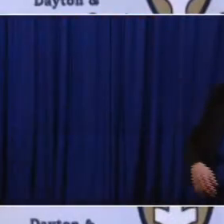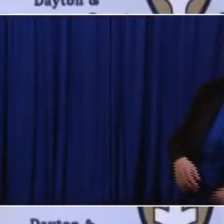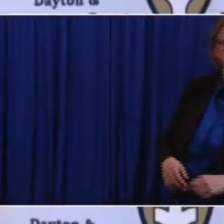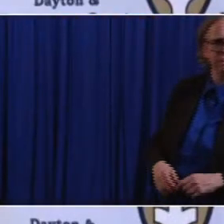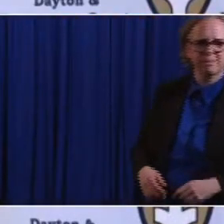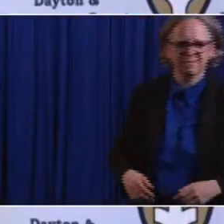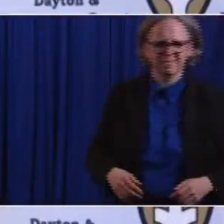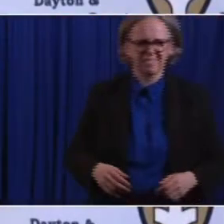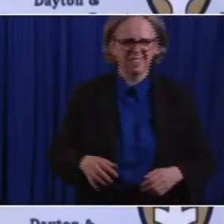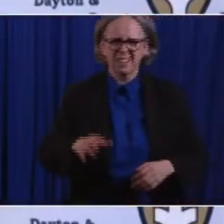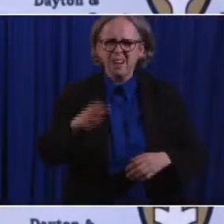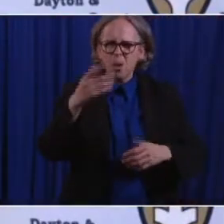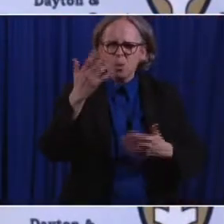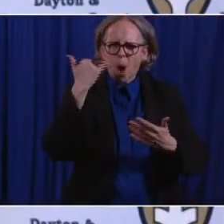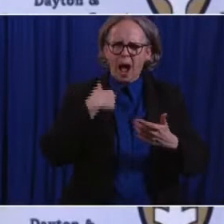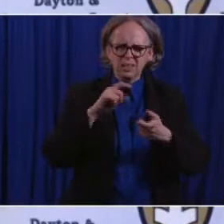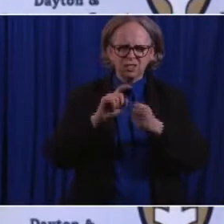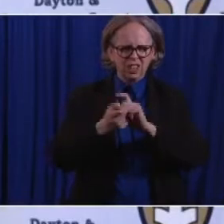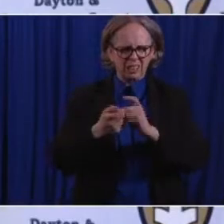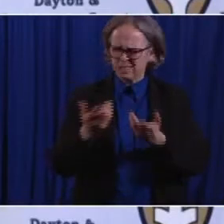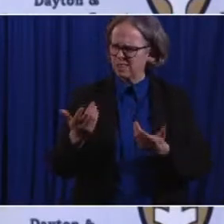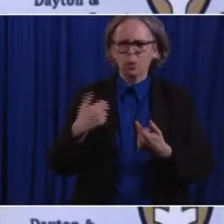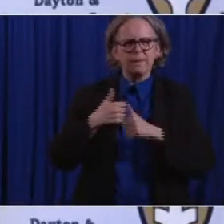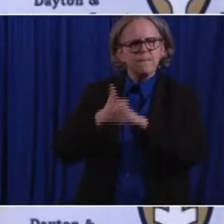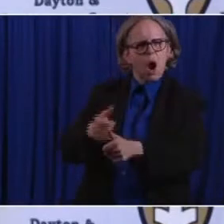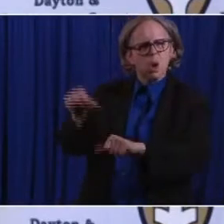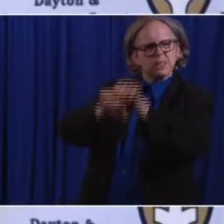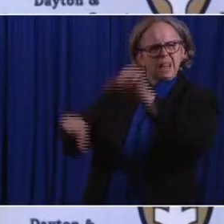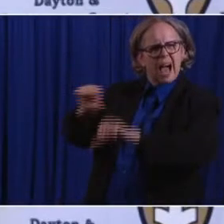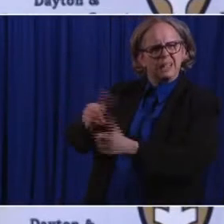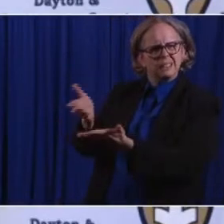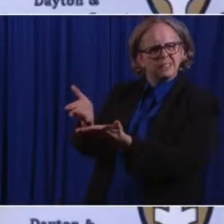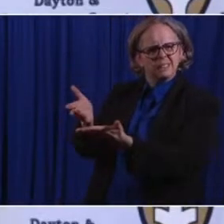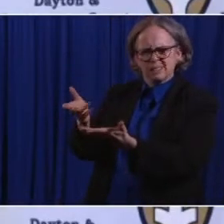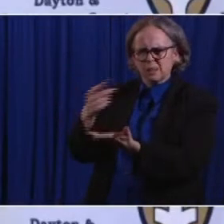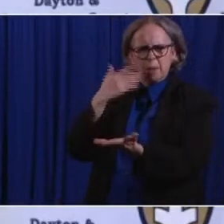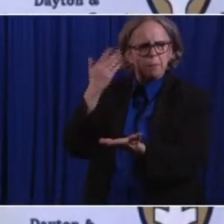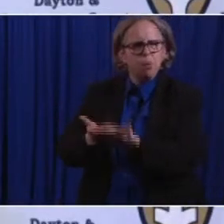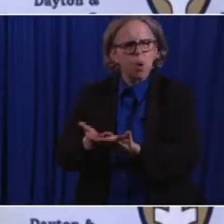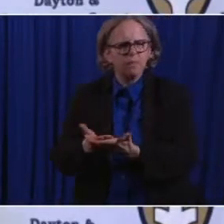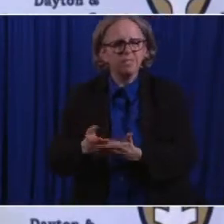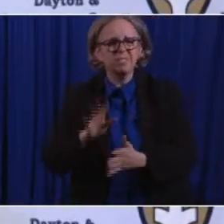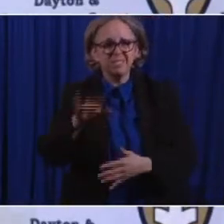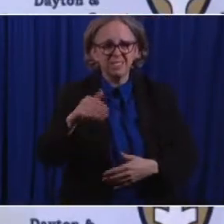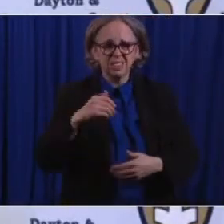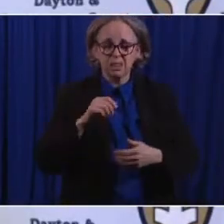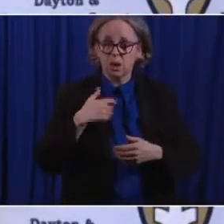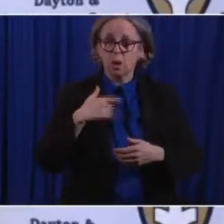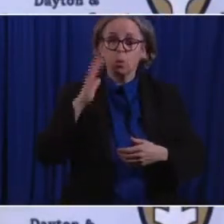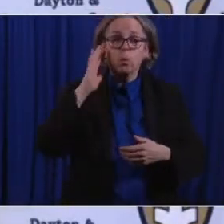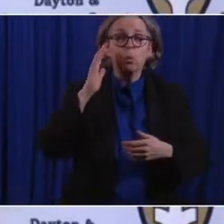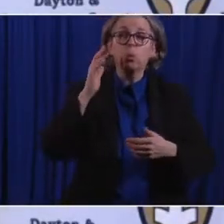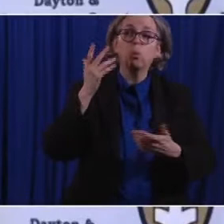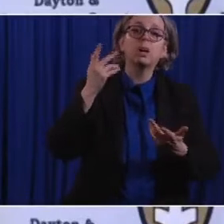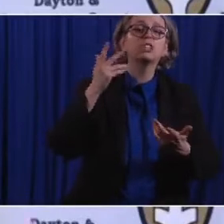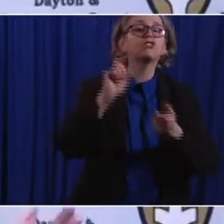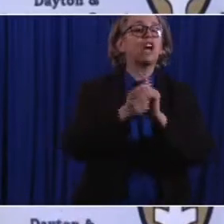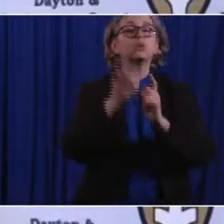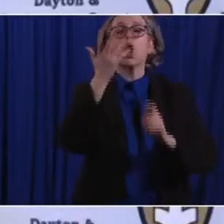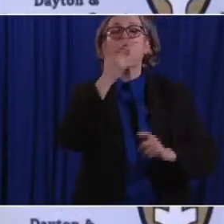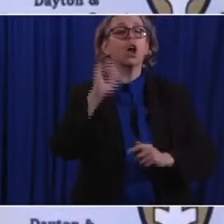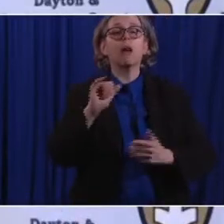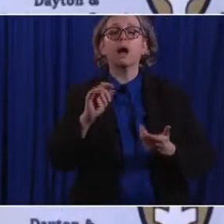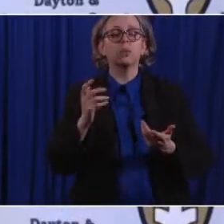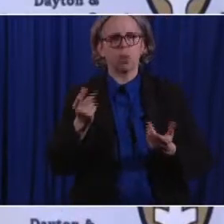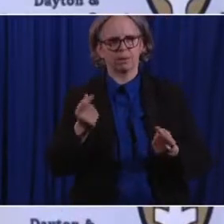But I think we'll change it is the number of people who get vaccinated. I mean, literally every day, you can look at the numbers that we put up there. I know you do every single